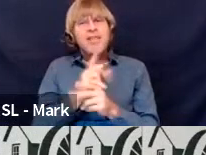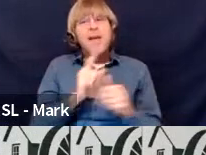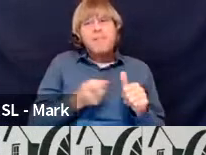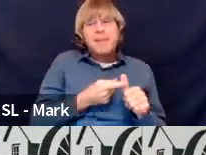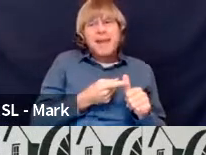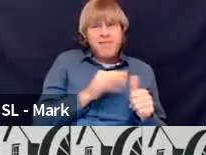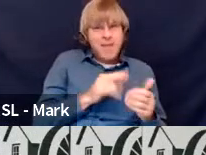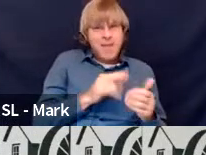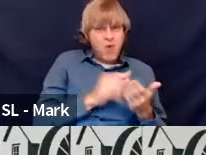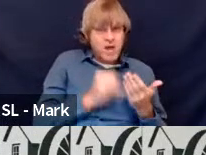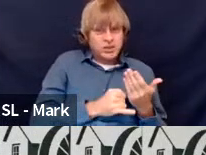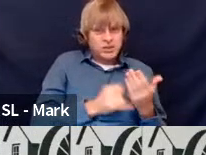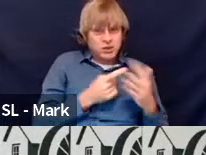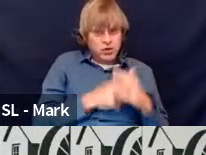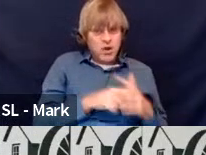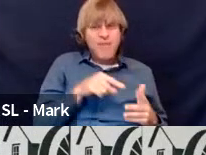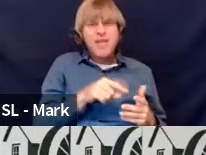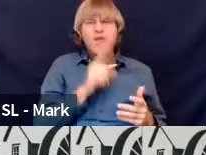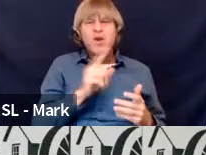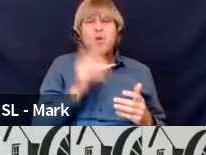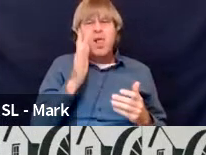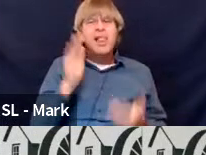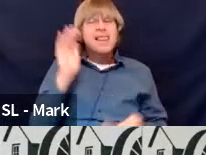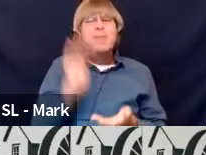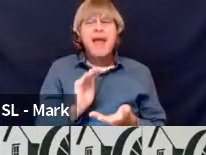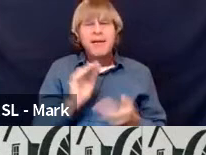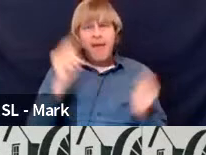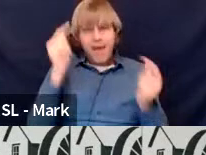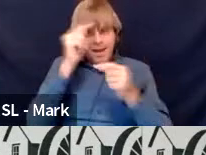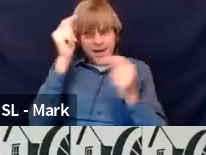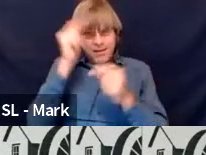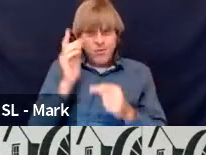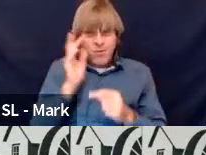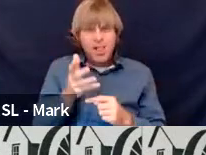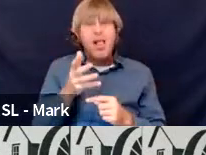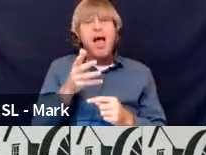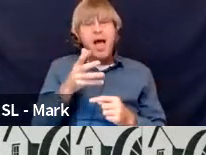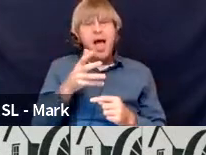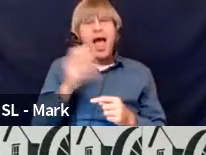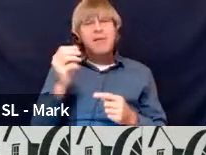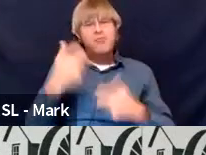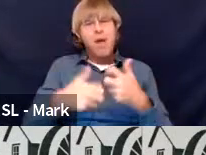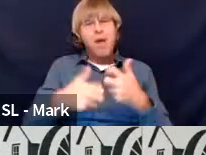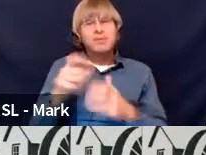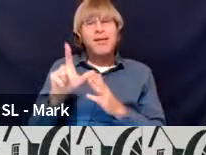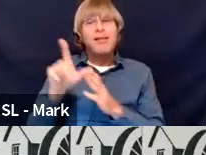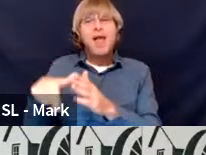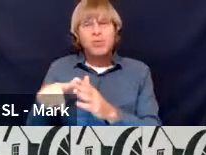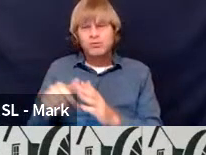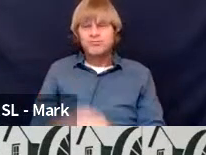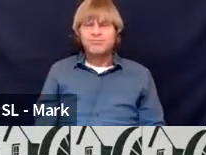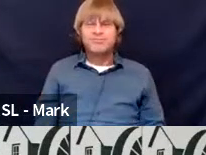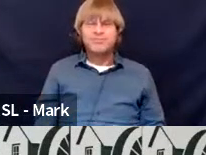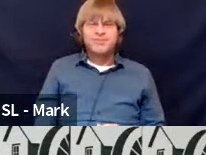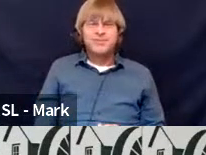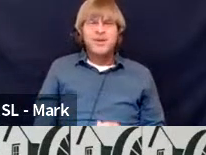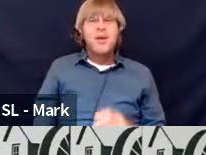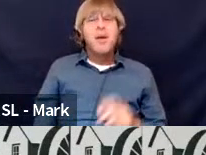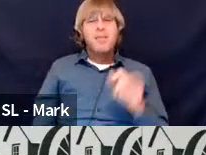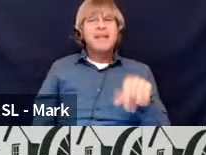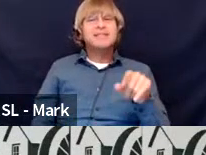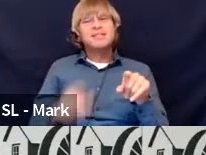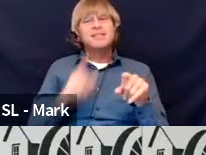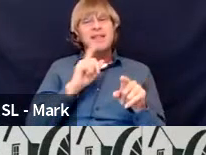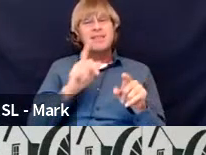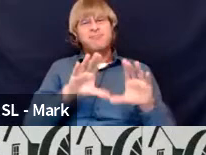phases of the project. They really will eliminate a lot of headache and problems later on down the road. But this is kind of